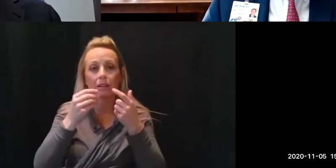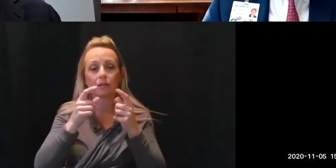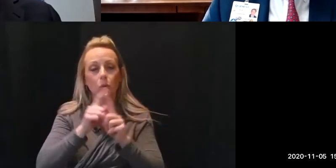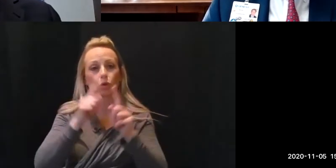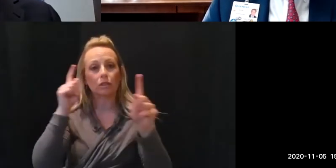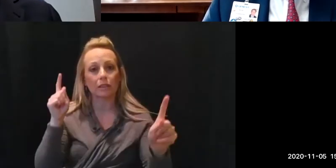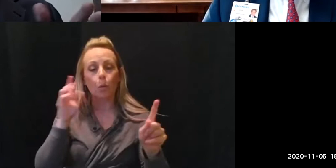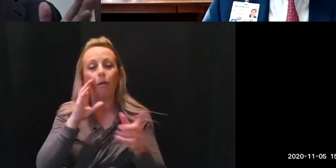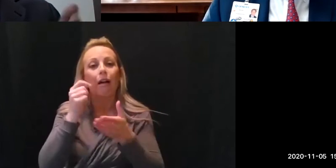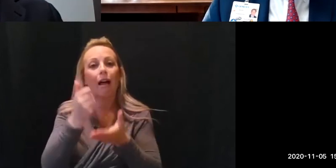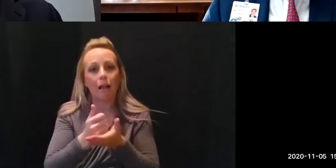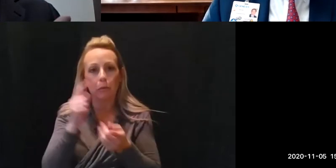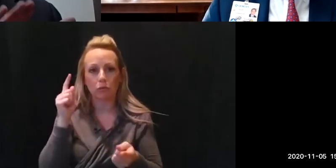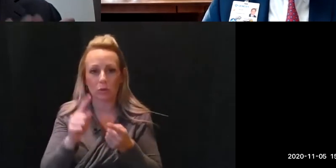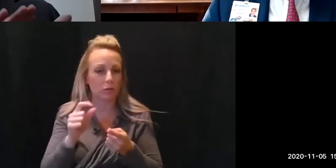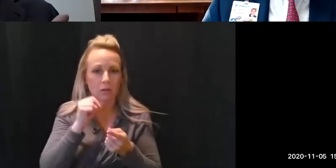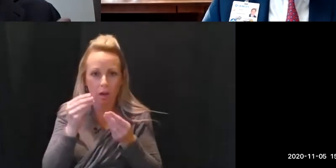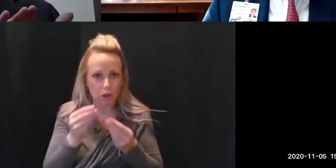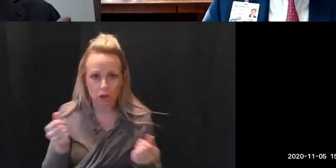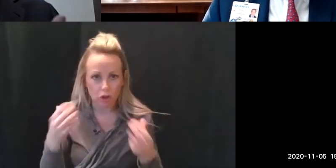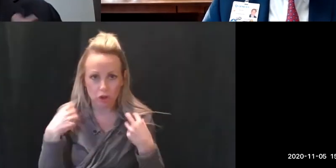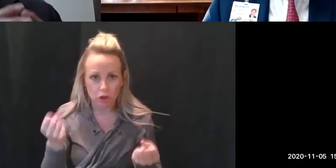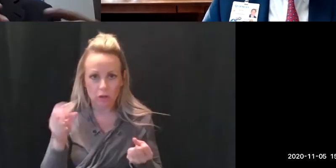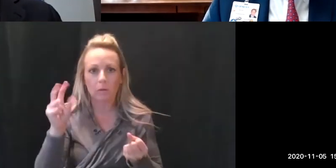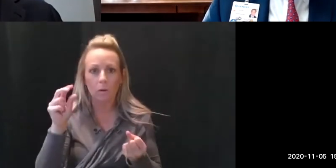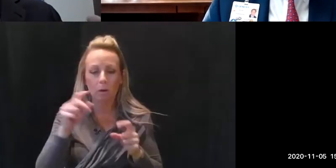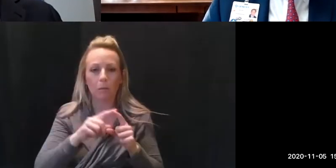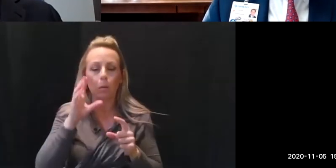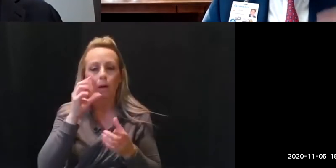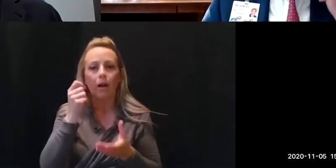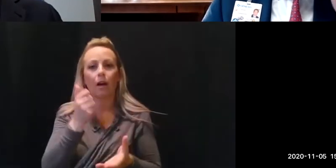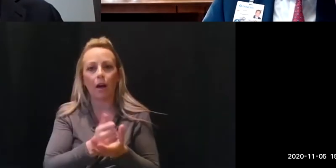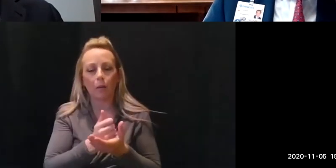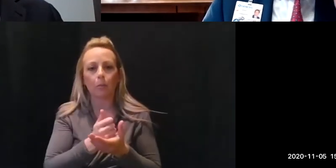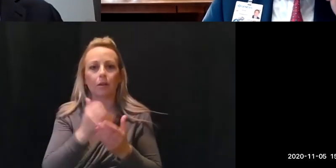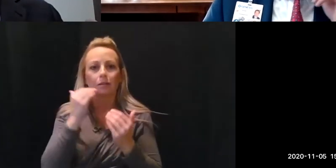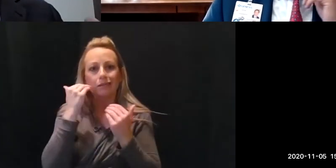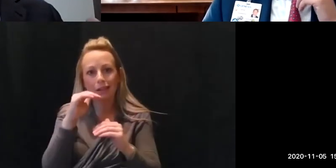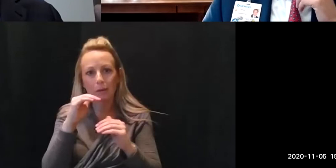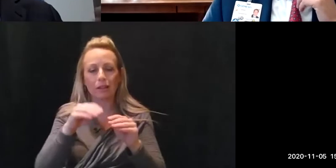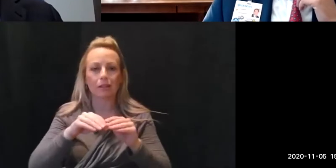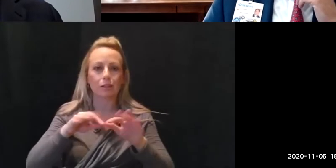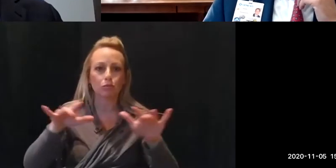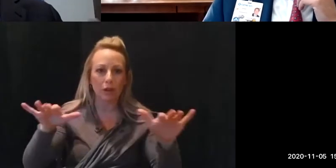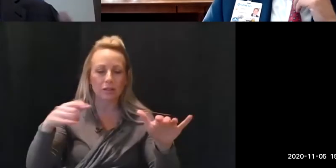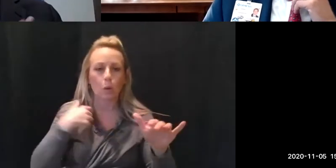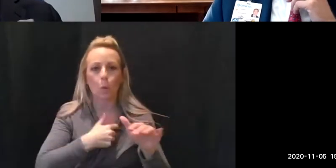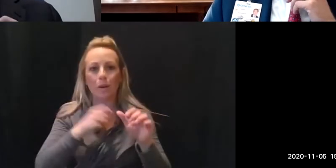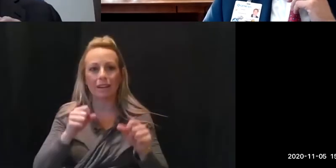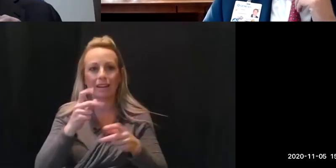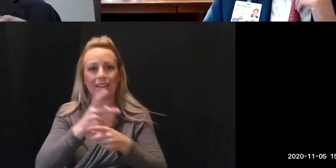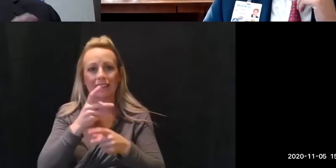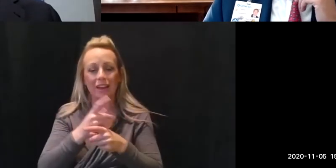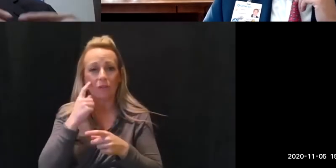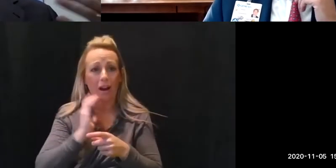get infected, but we really need to try to contain the outbreak and the spread so that we can adequately care, not just for our